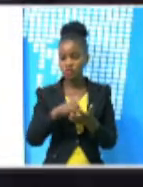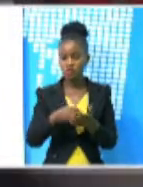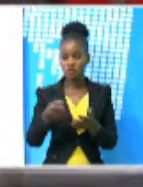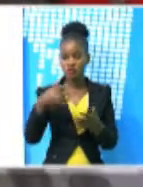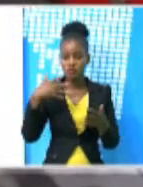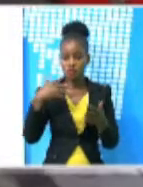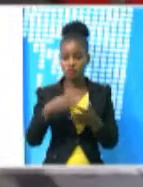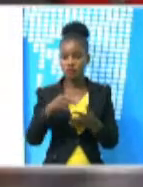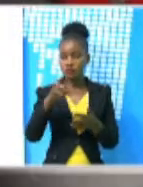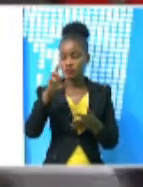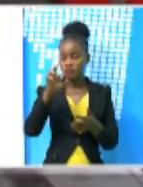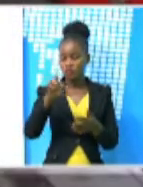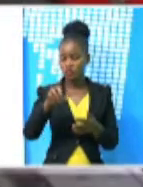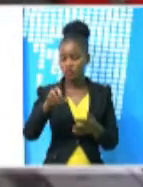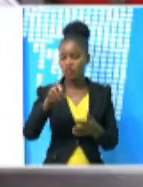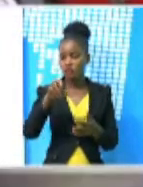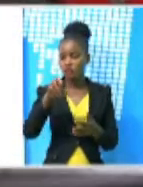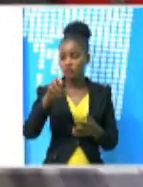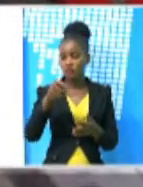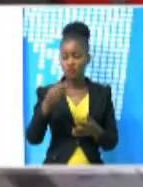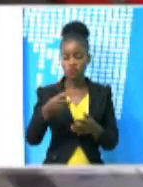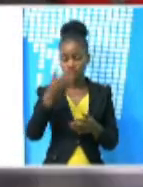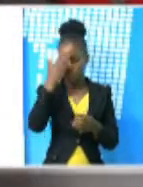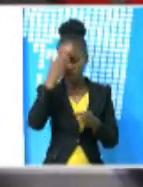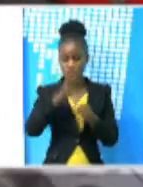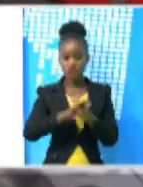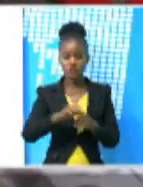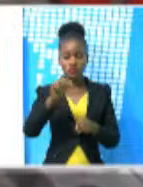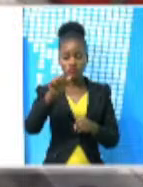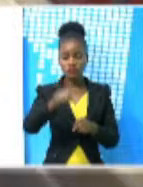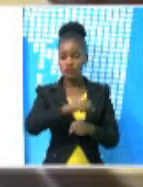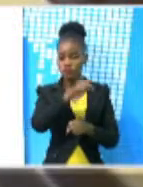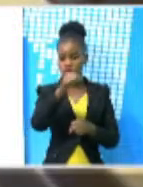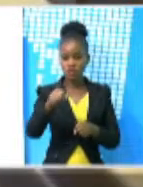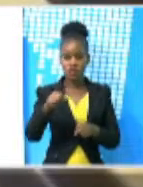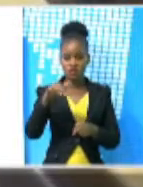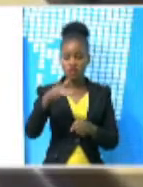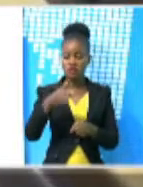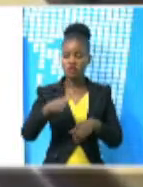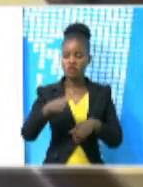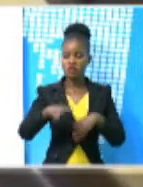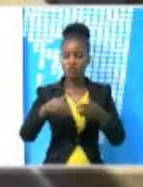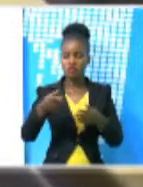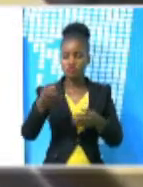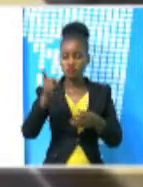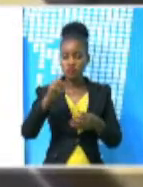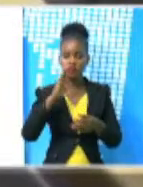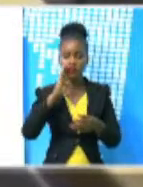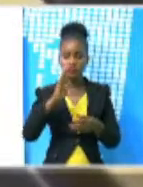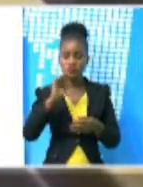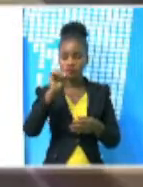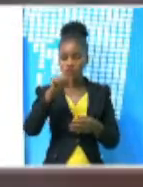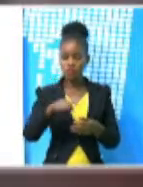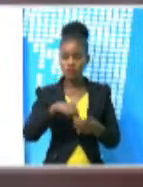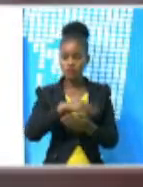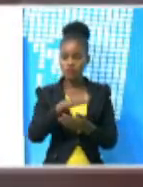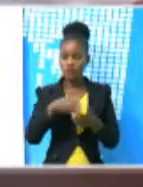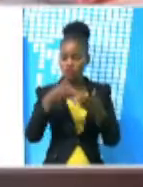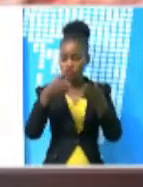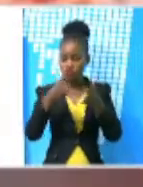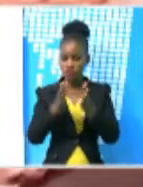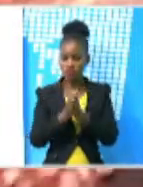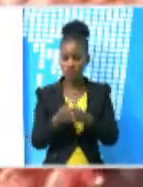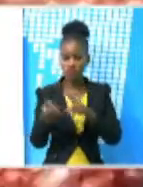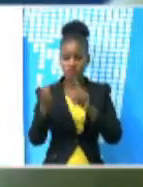since 2018. Despite disagreements over its effectiveness, interest rates continue to be a major measure used to reduce